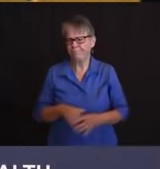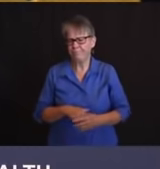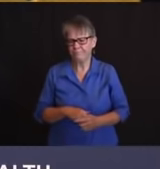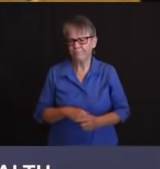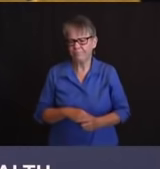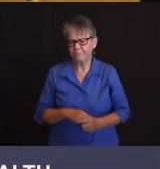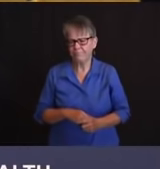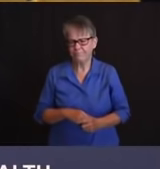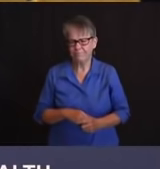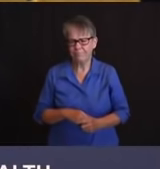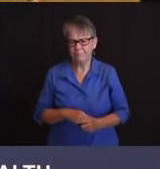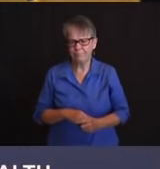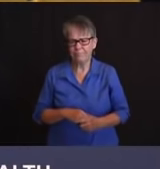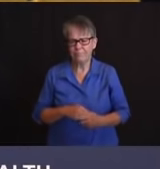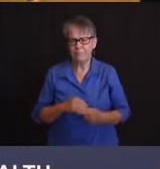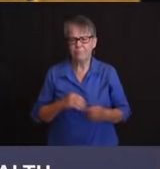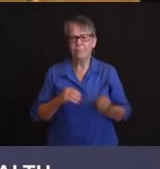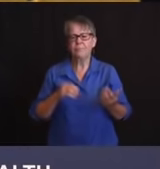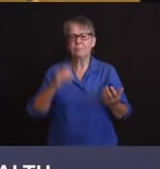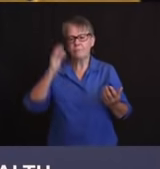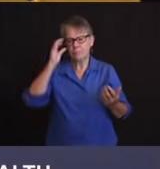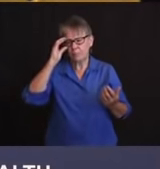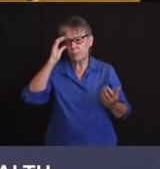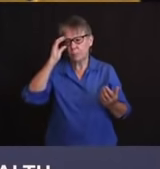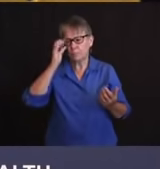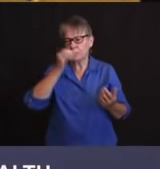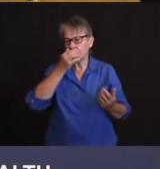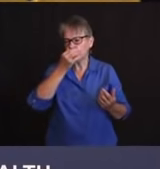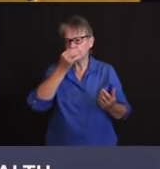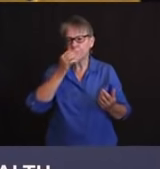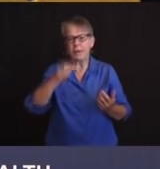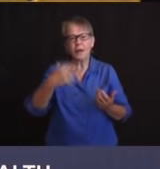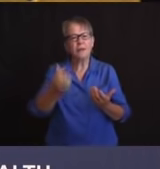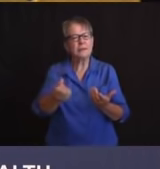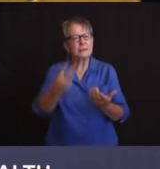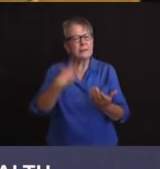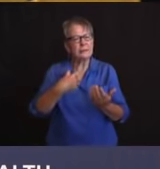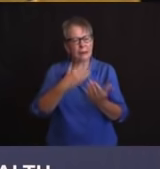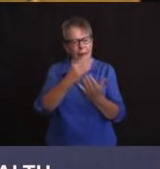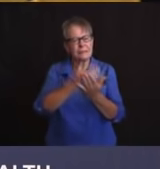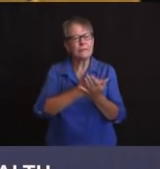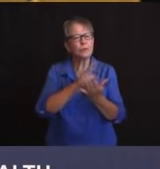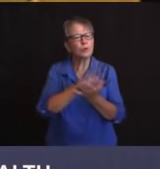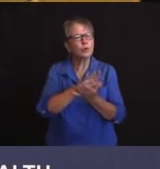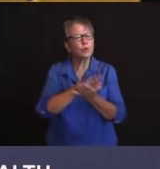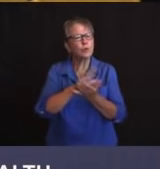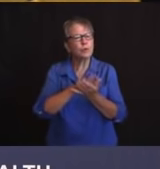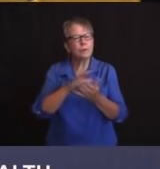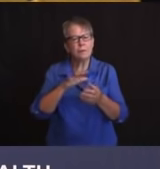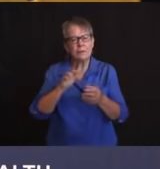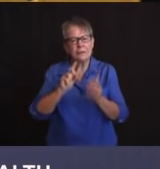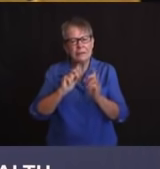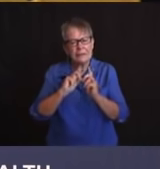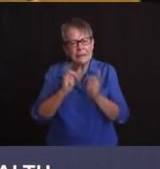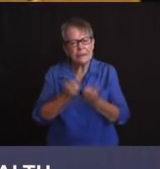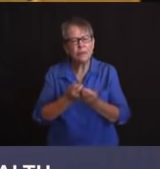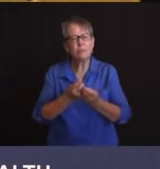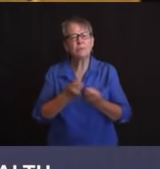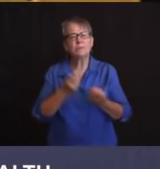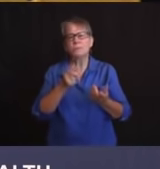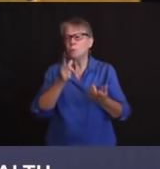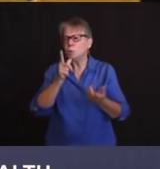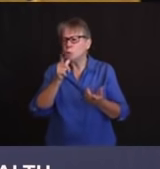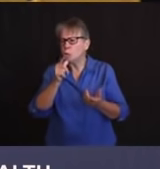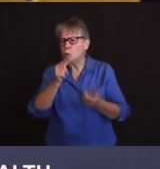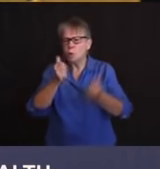Could we have a list of the districts that fall into the category of hybrid, remote, or in-person learning? And when you say hybrid and combo, that